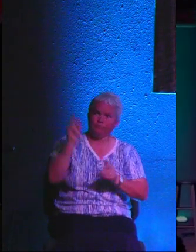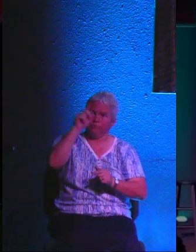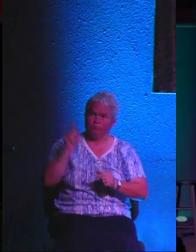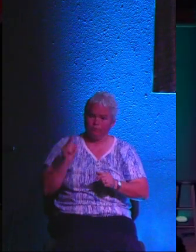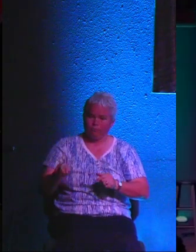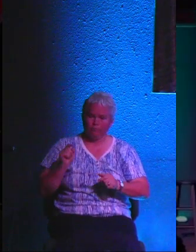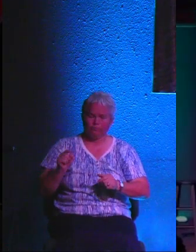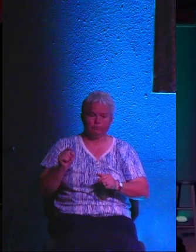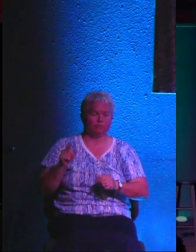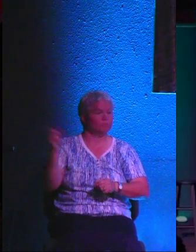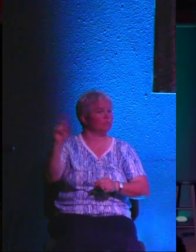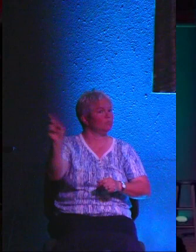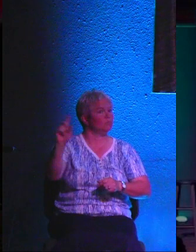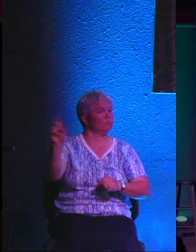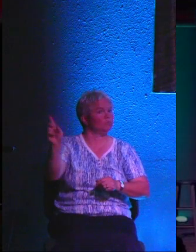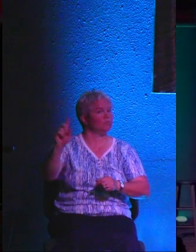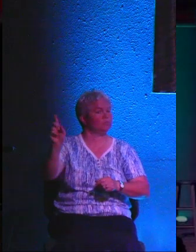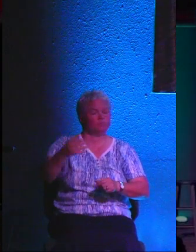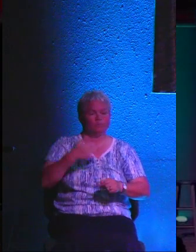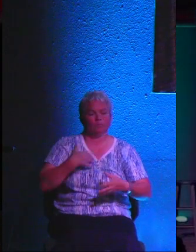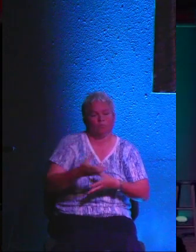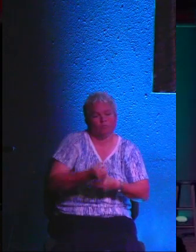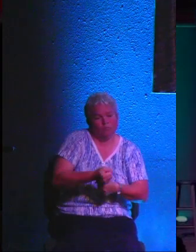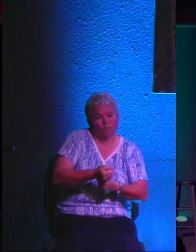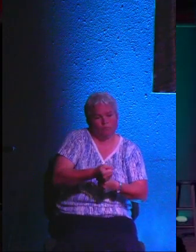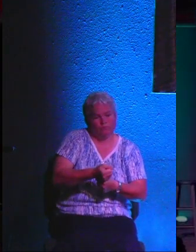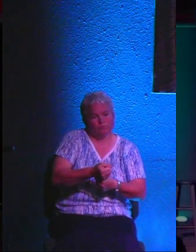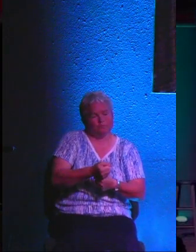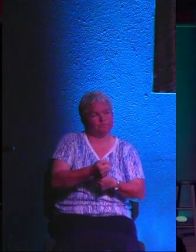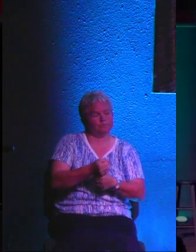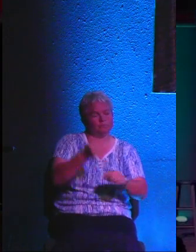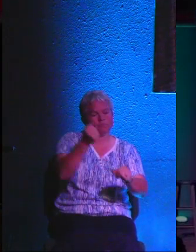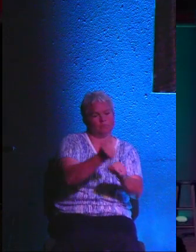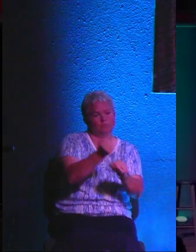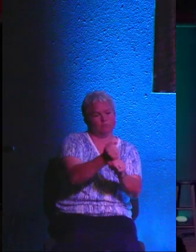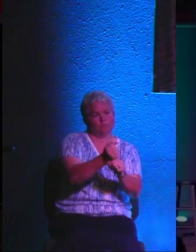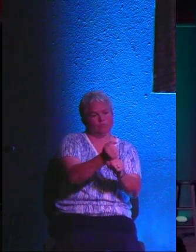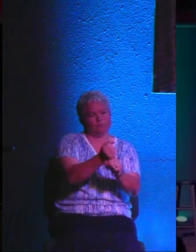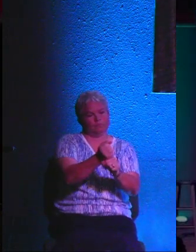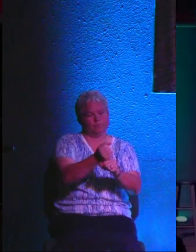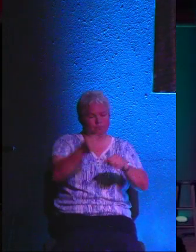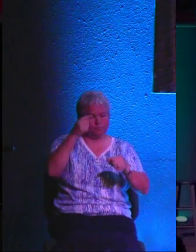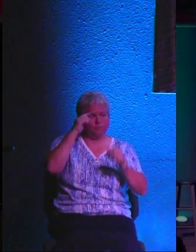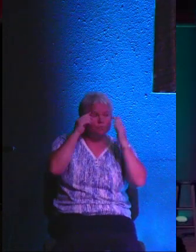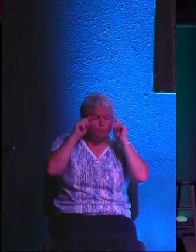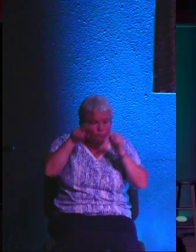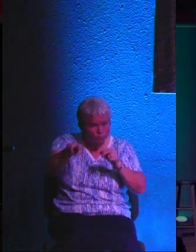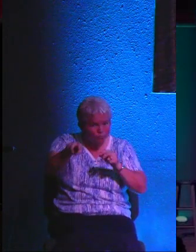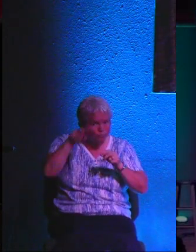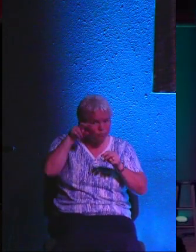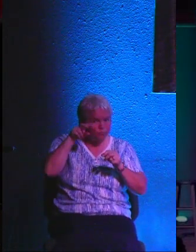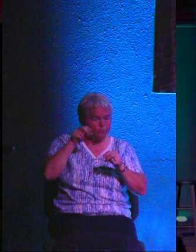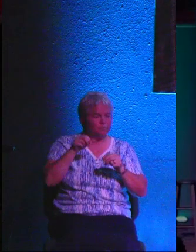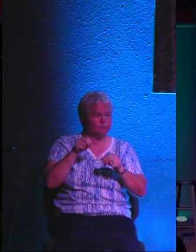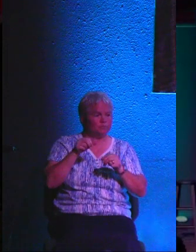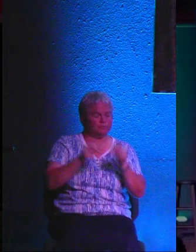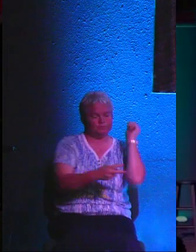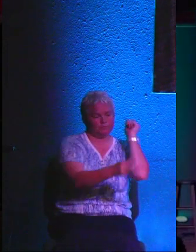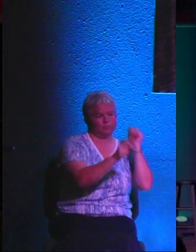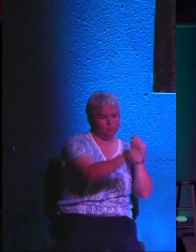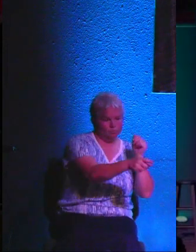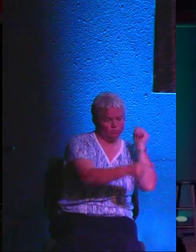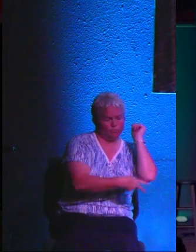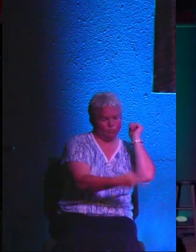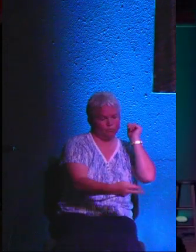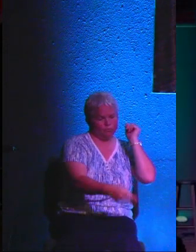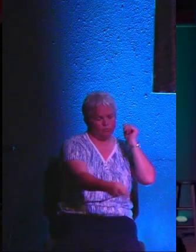this question. Where am I putting my trust and my effort? Where am I placing my attention? Is it in the things that are going to